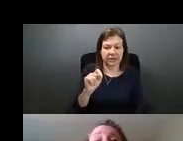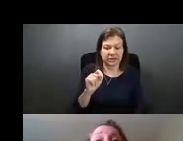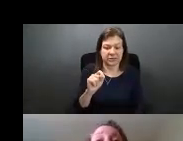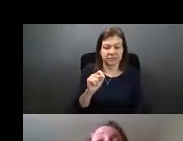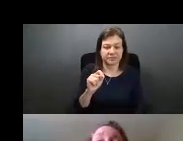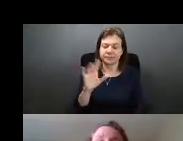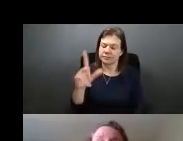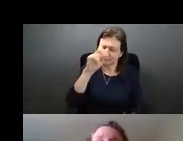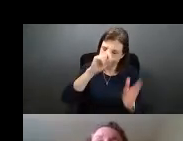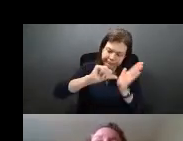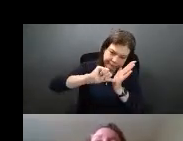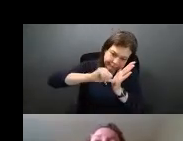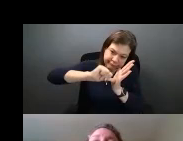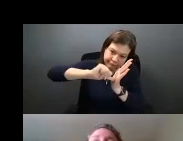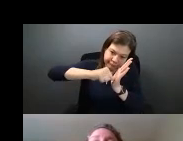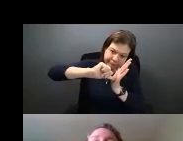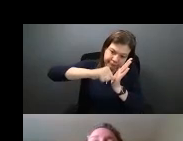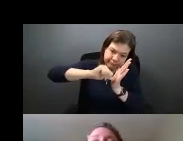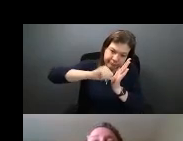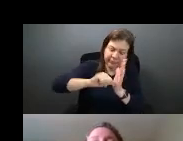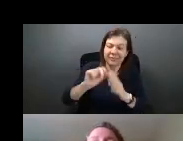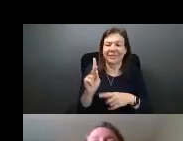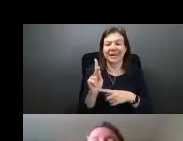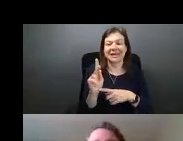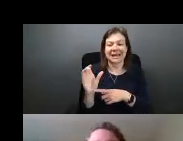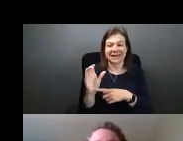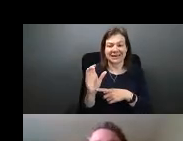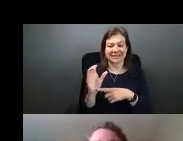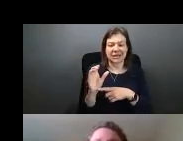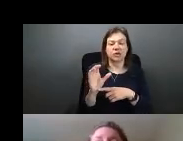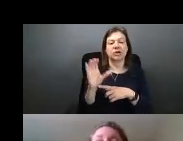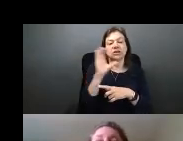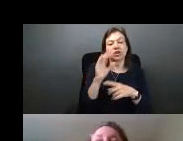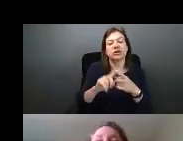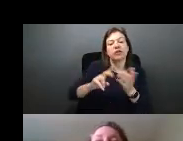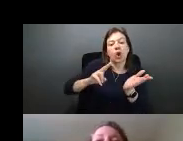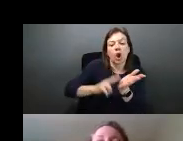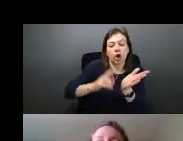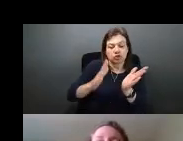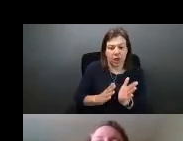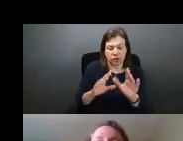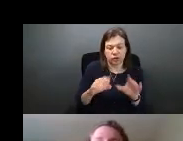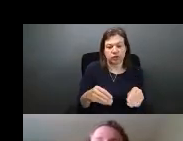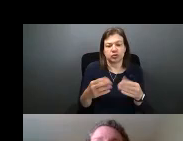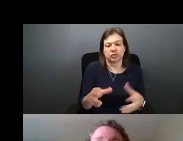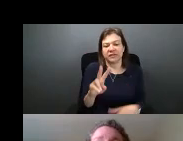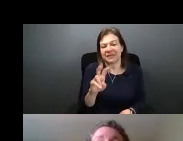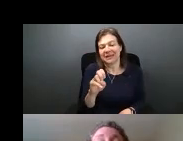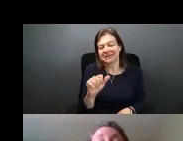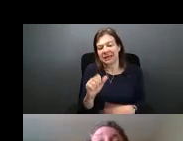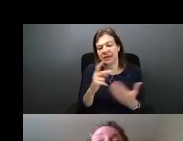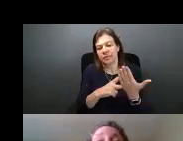can't stress this enough. The Kennedy Center is seeking contractors to deliver VSA